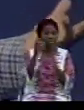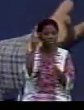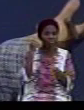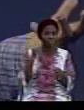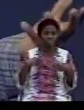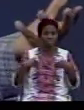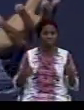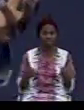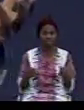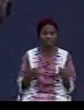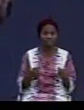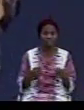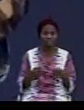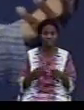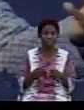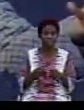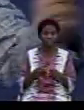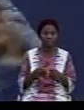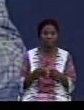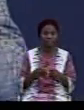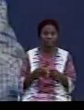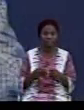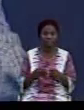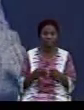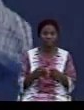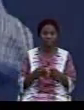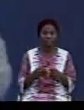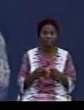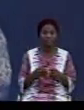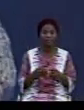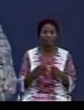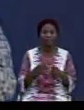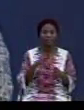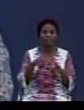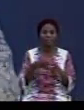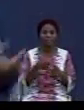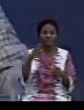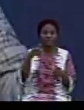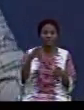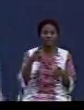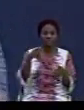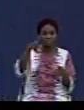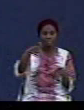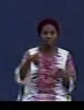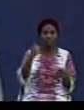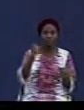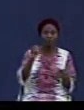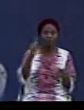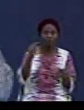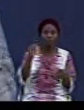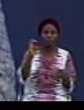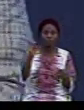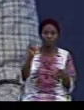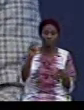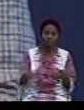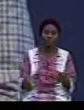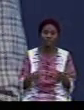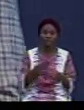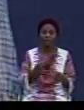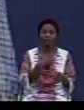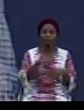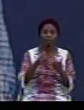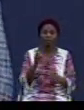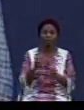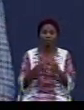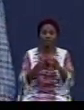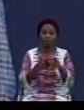and John. All the people ran together unto them in the porch that